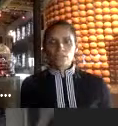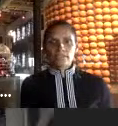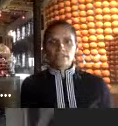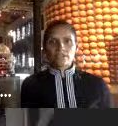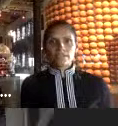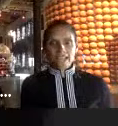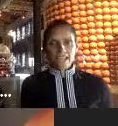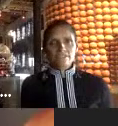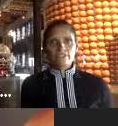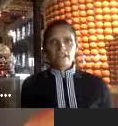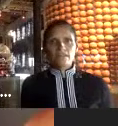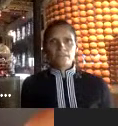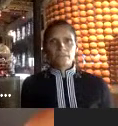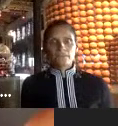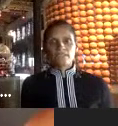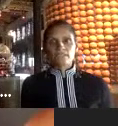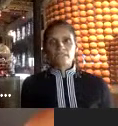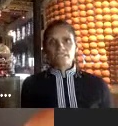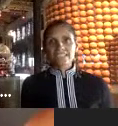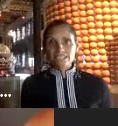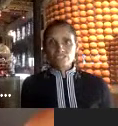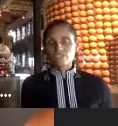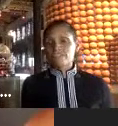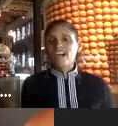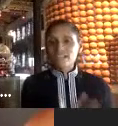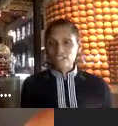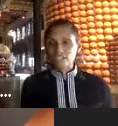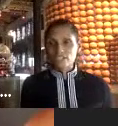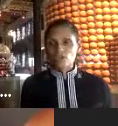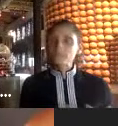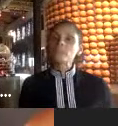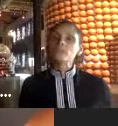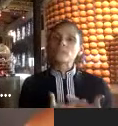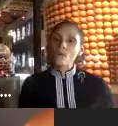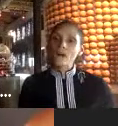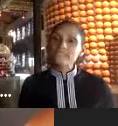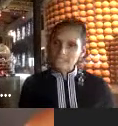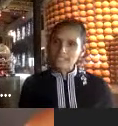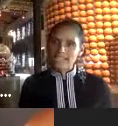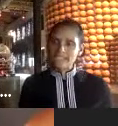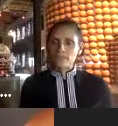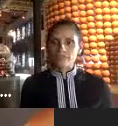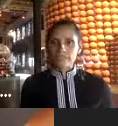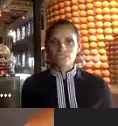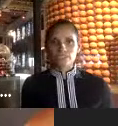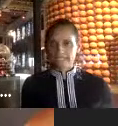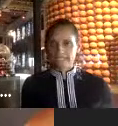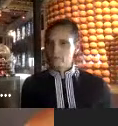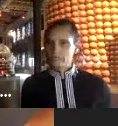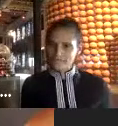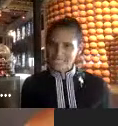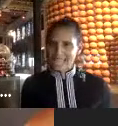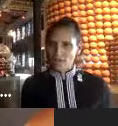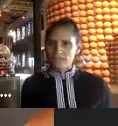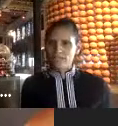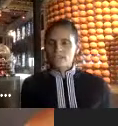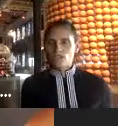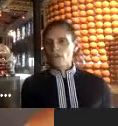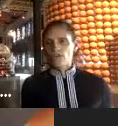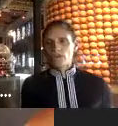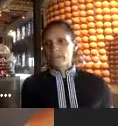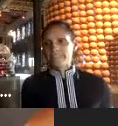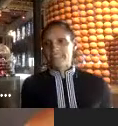you know, there are a lot of collectors of color or people that want to collect, but feel like they were left